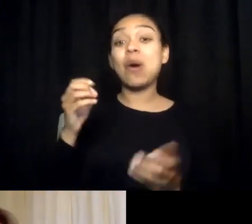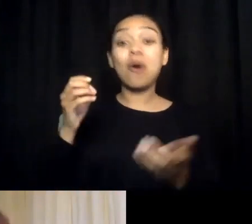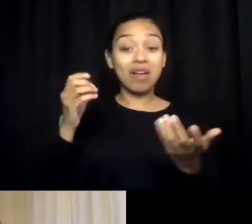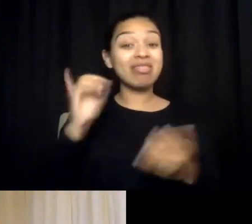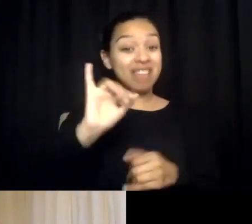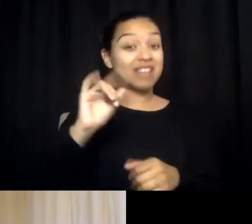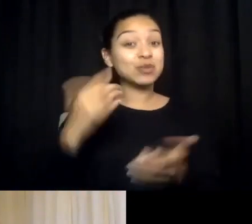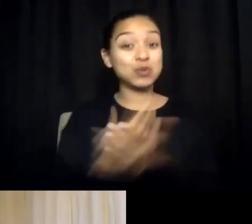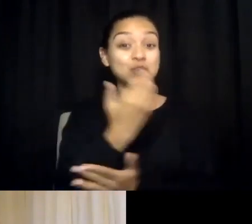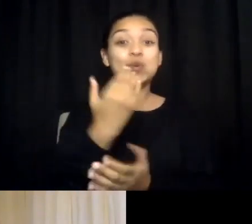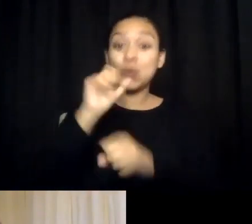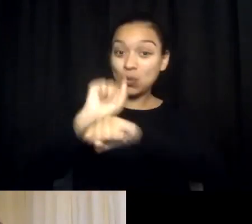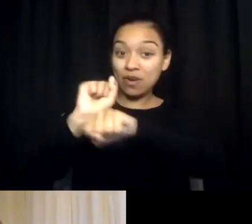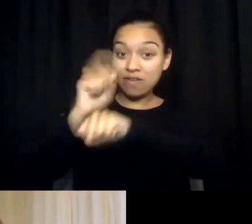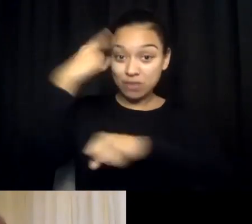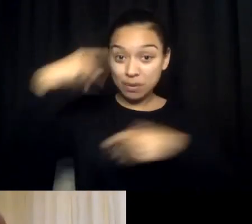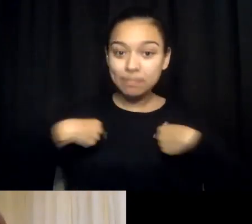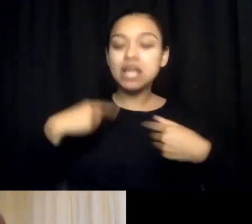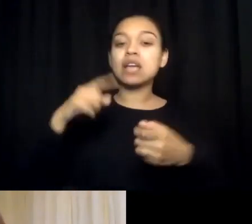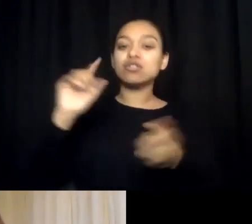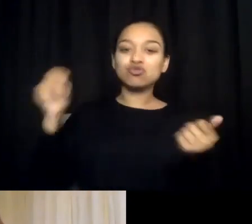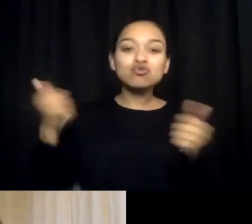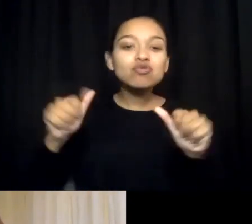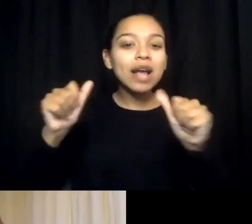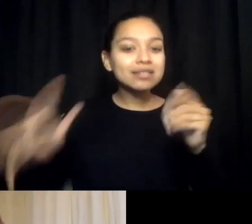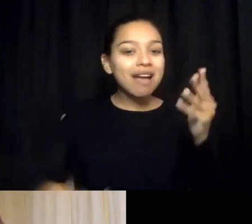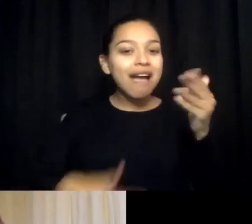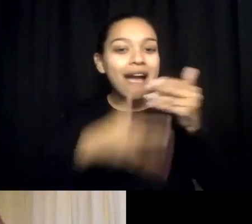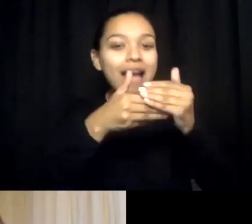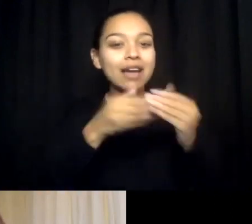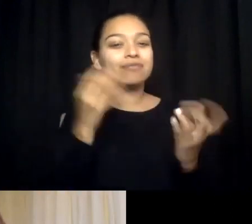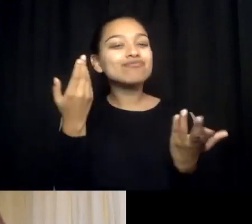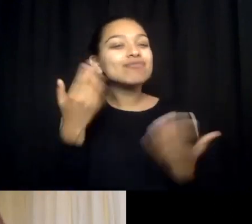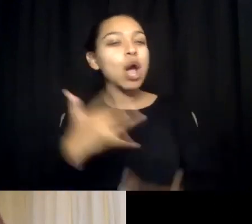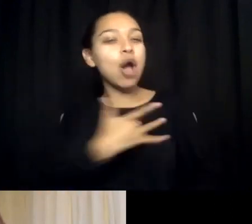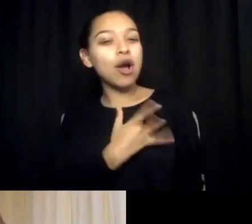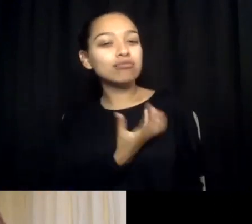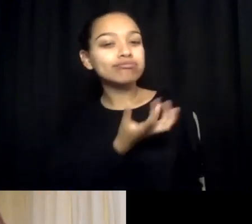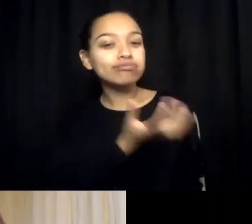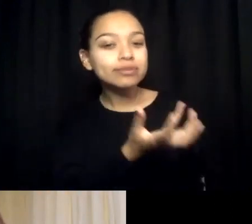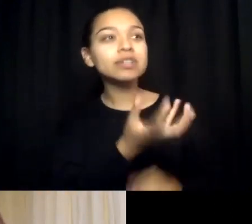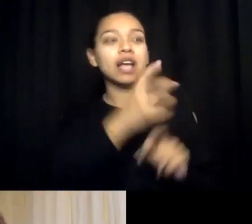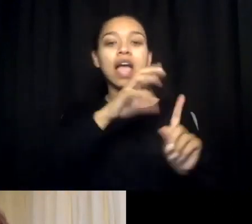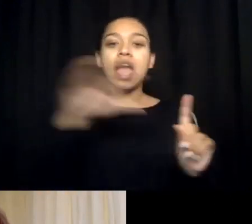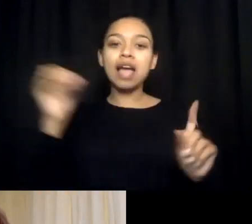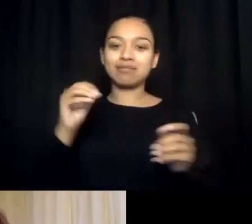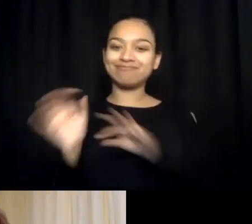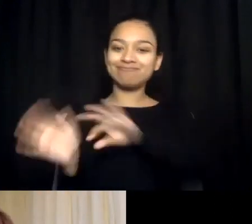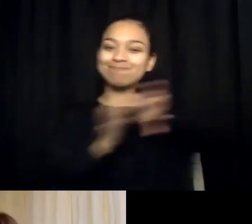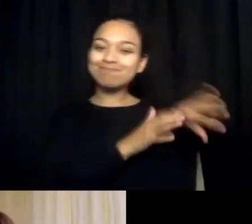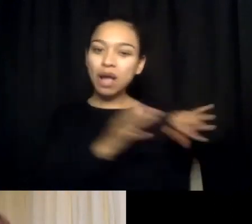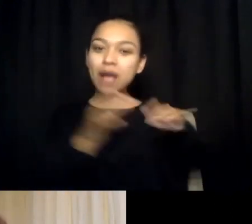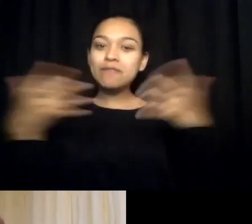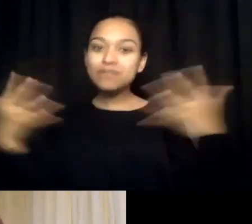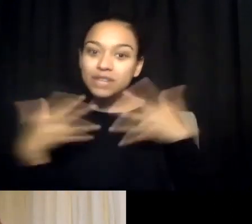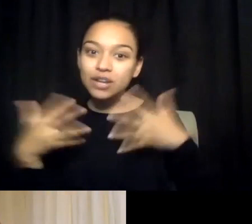on their sketches, but talking about fear, you know, and I learned a lot about that, you know, and,